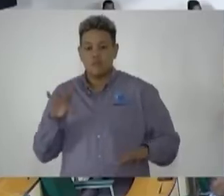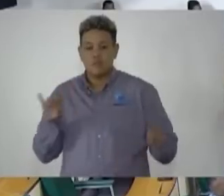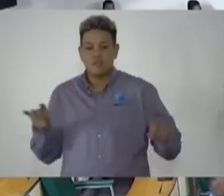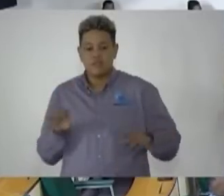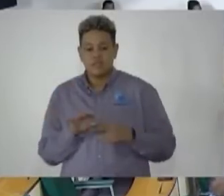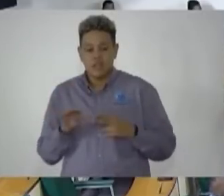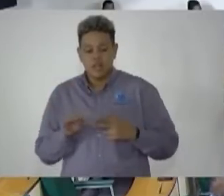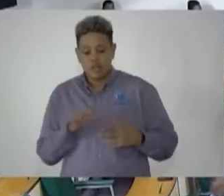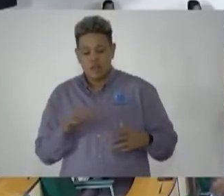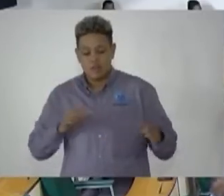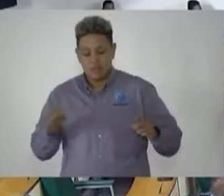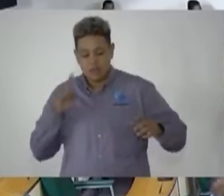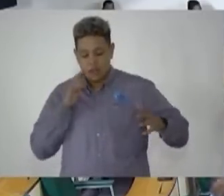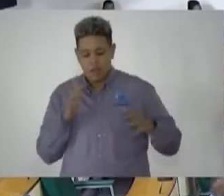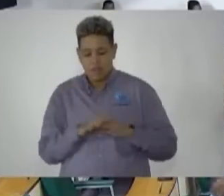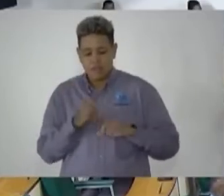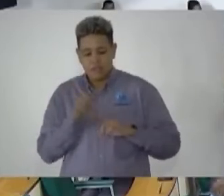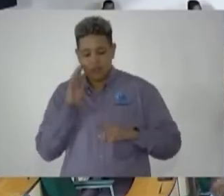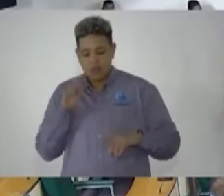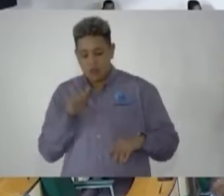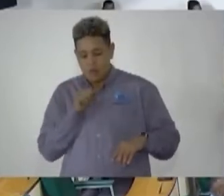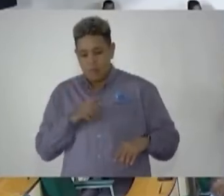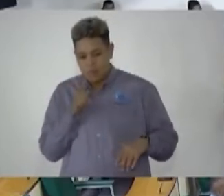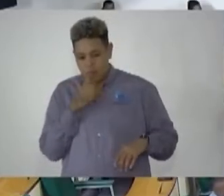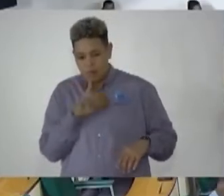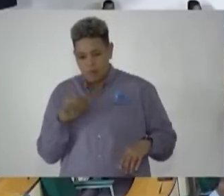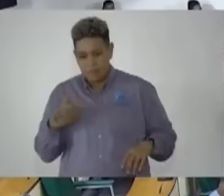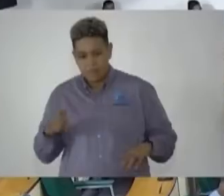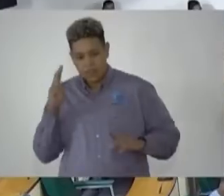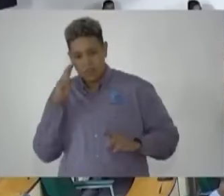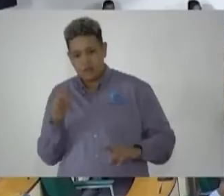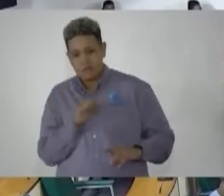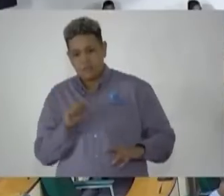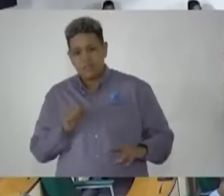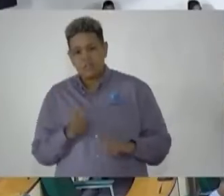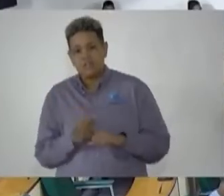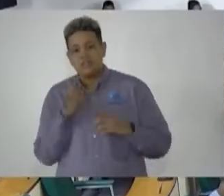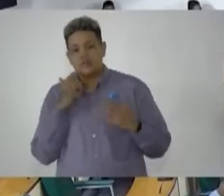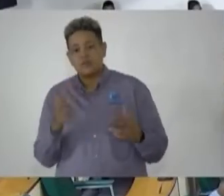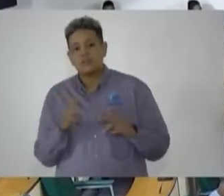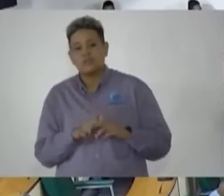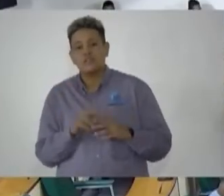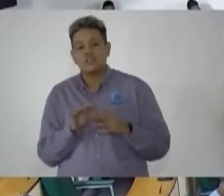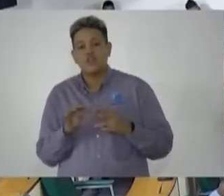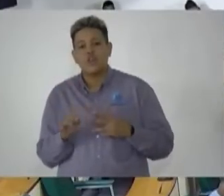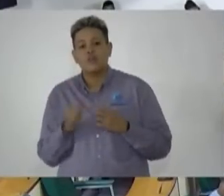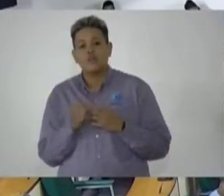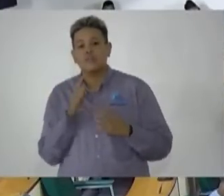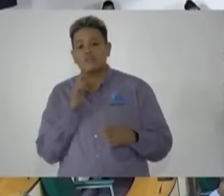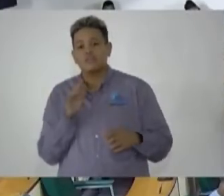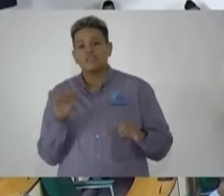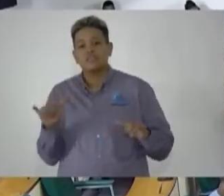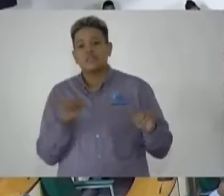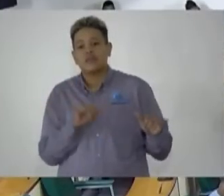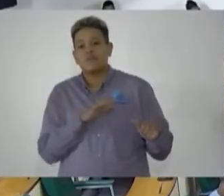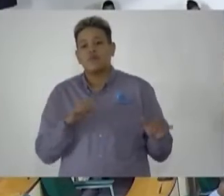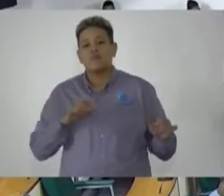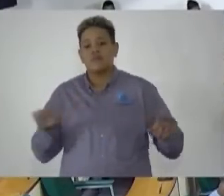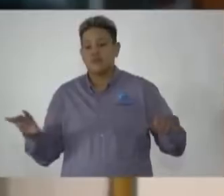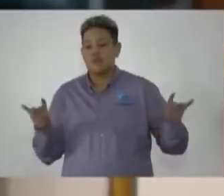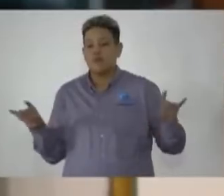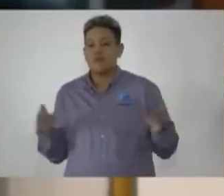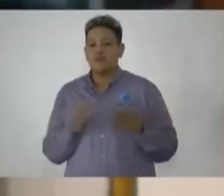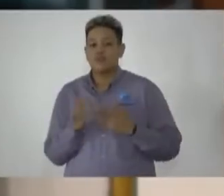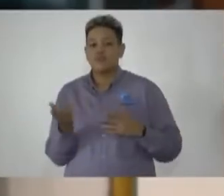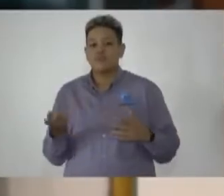sessional select committee comprising all the women who are members of this Honourable Senate to sit jointly with a similar committee to be appointed